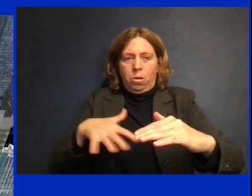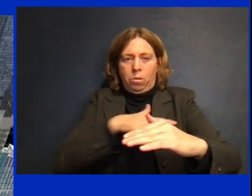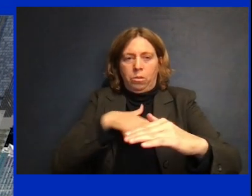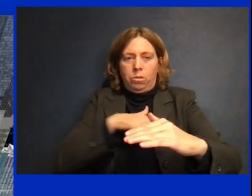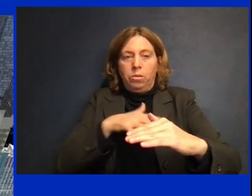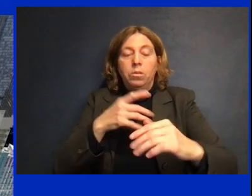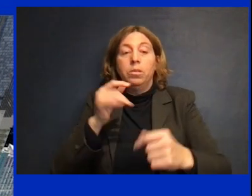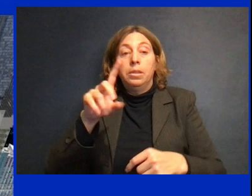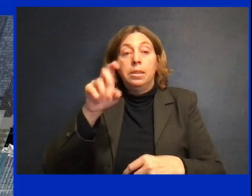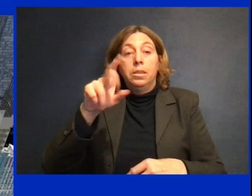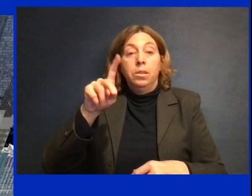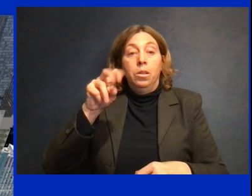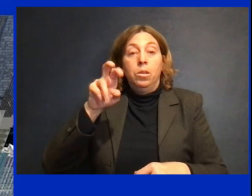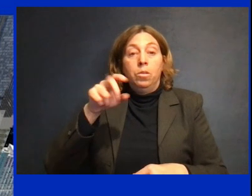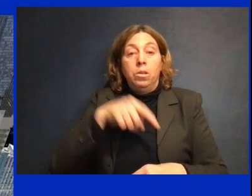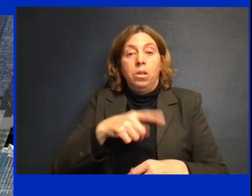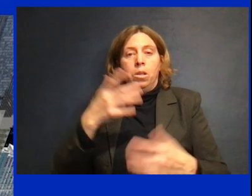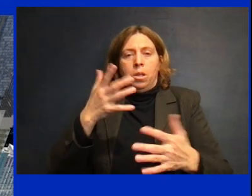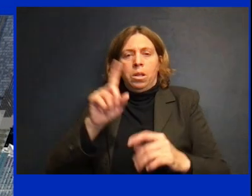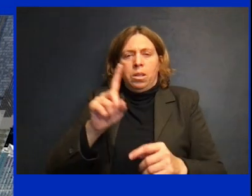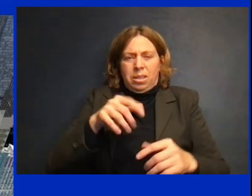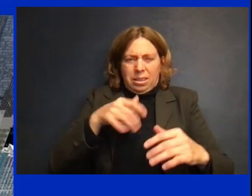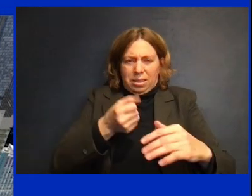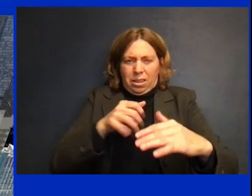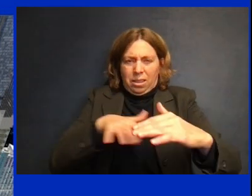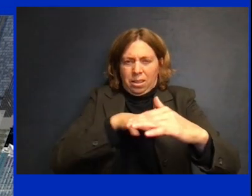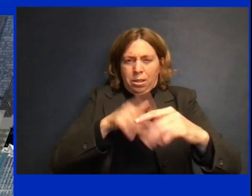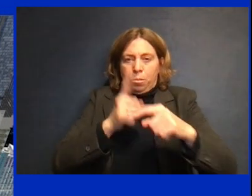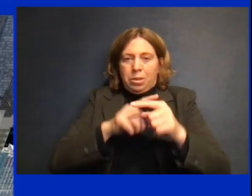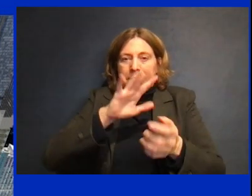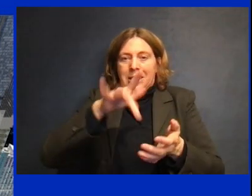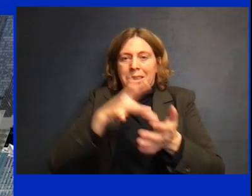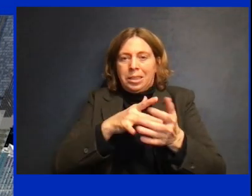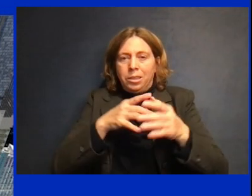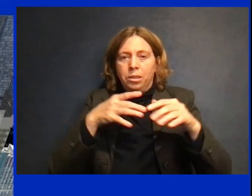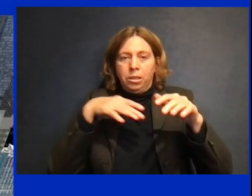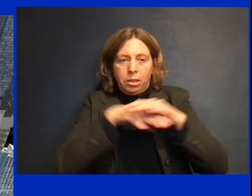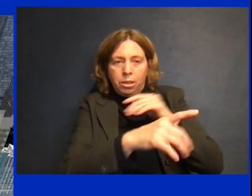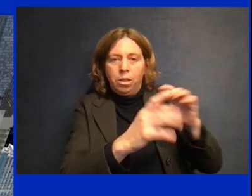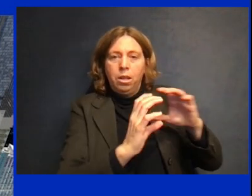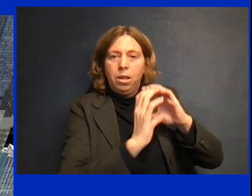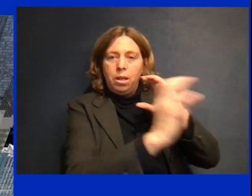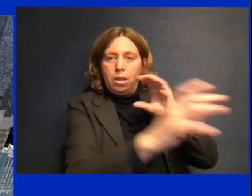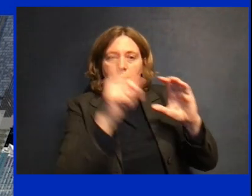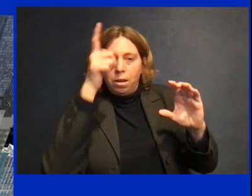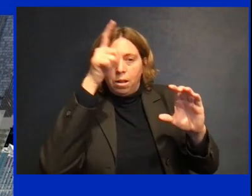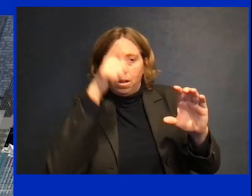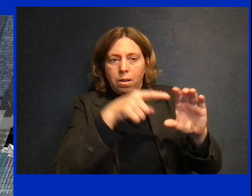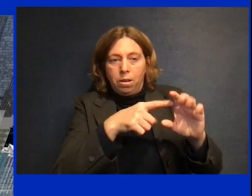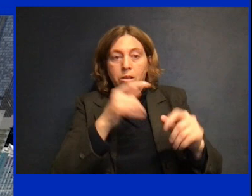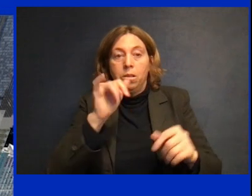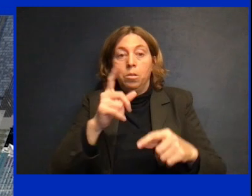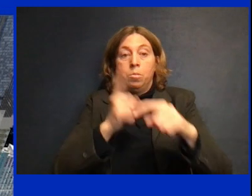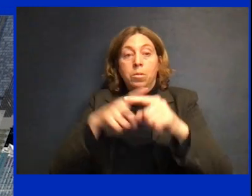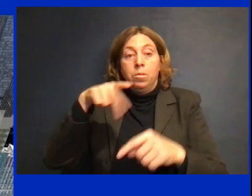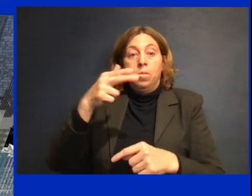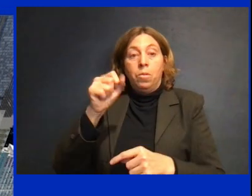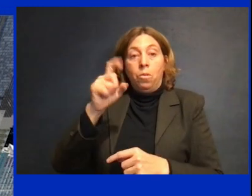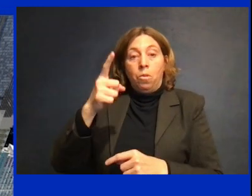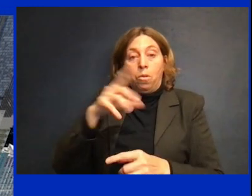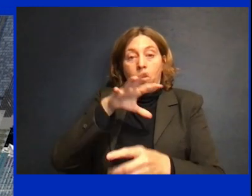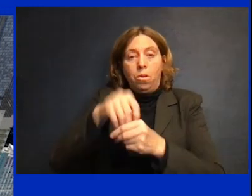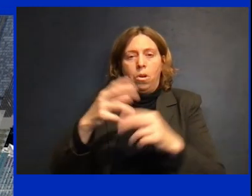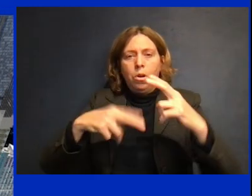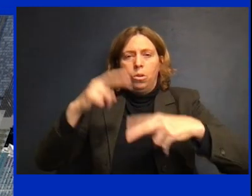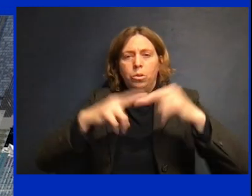will be placed over the mouth of the south and center tubes of the Lincoln Tunnel. Additionally, Phase 1 will include the construction of the